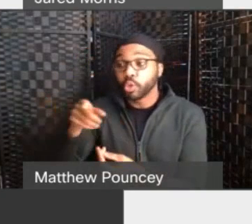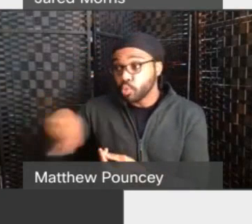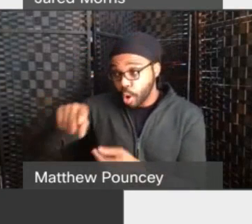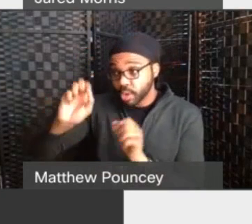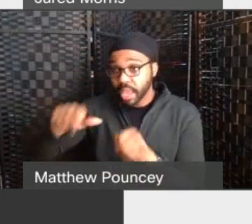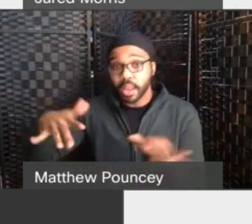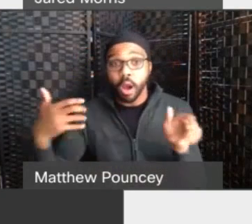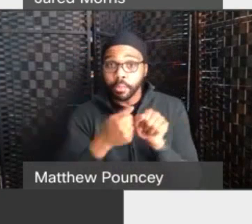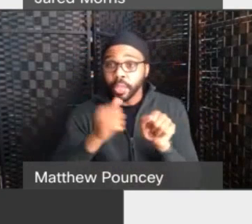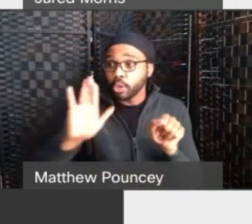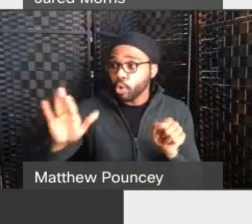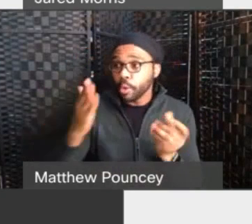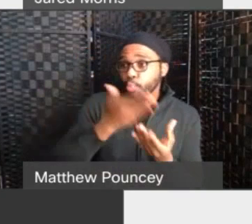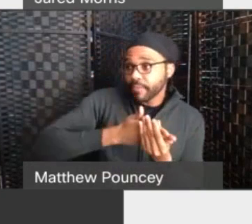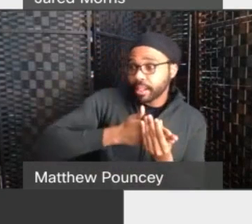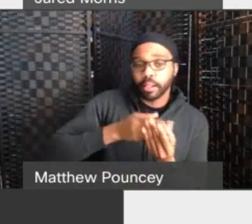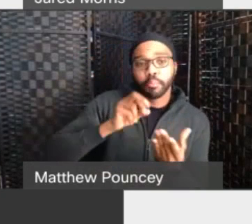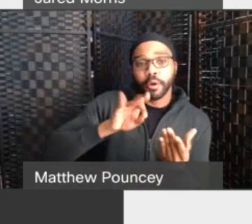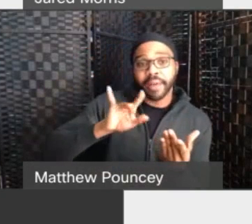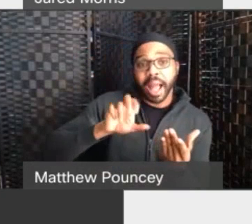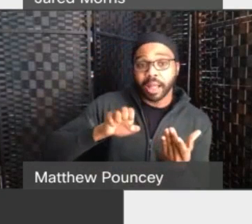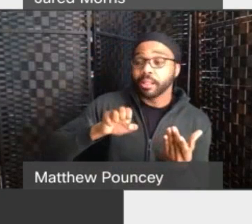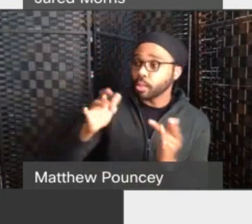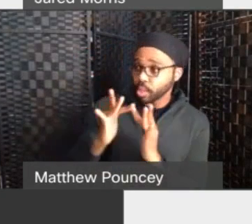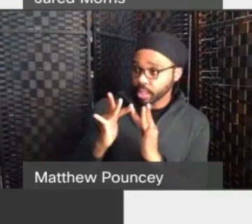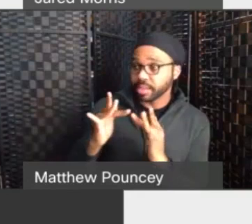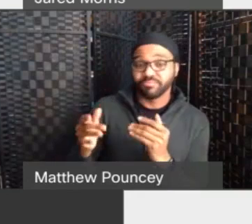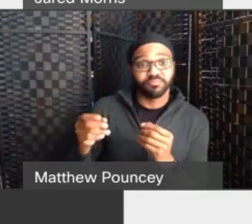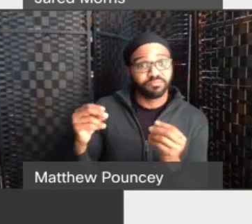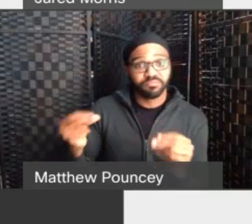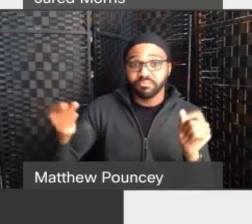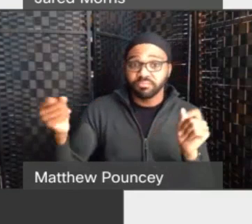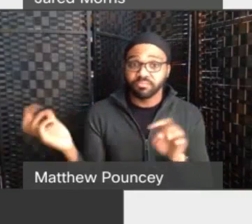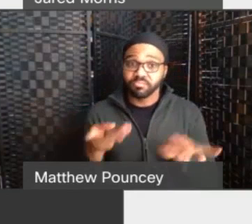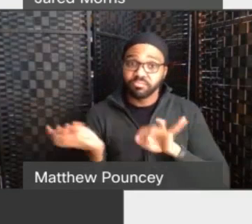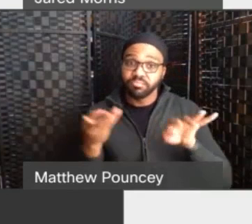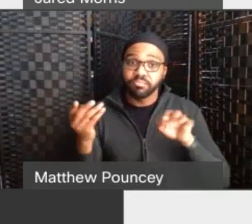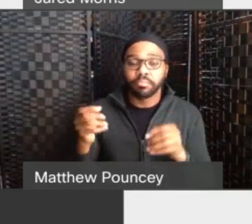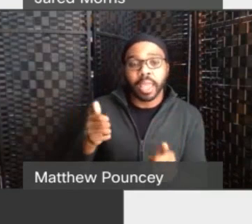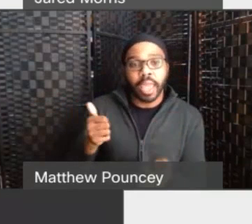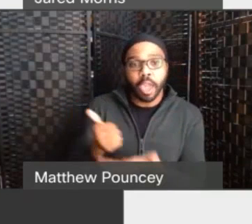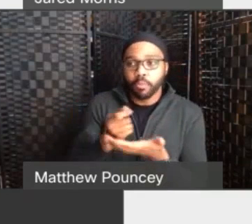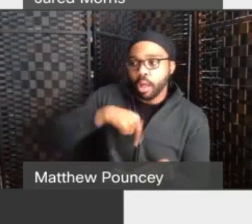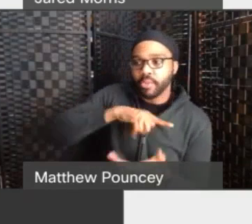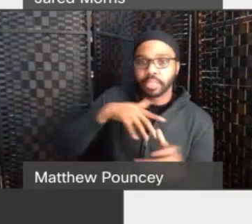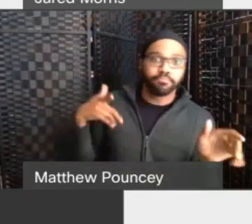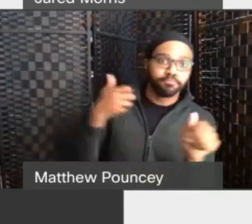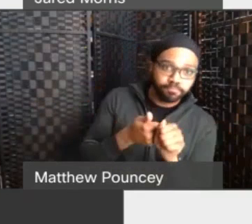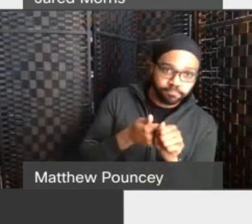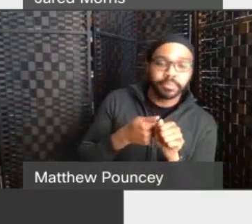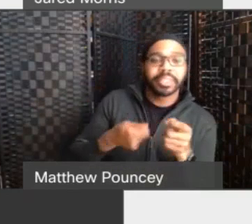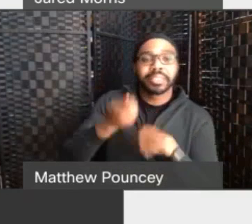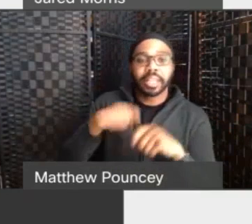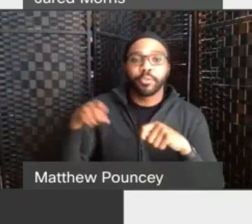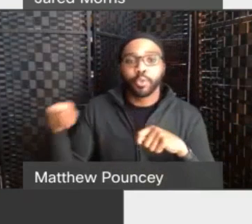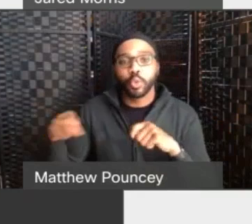time via online portal, and we'll be able to kind of keep it up to date that way, instead of having you fill out